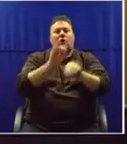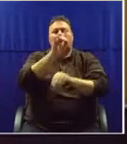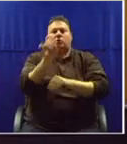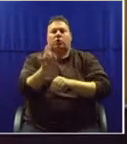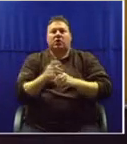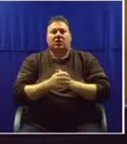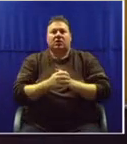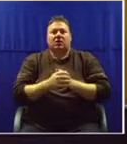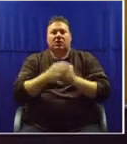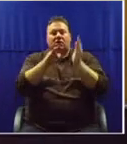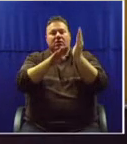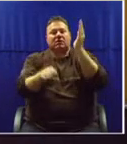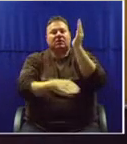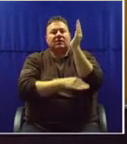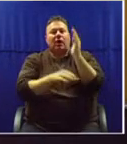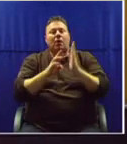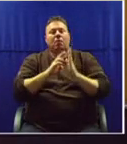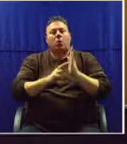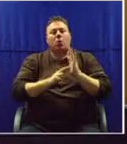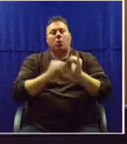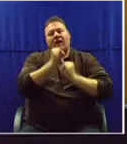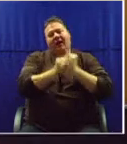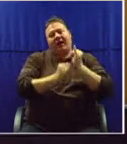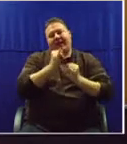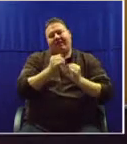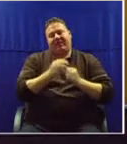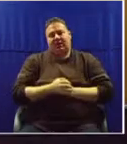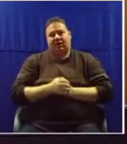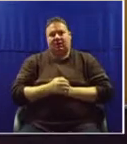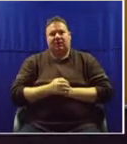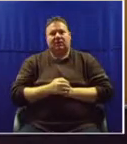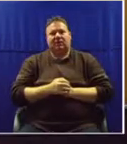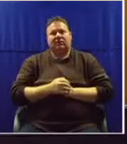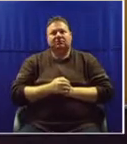now sub-rule 11.